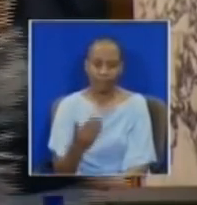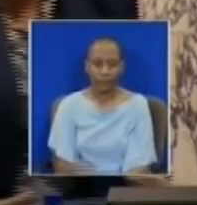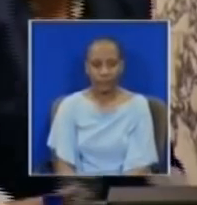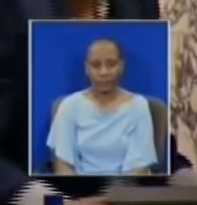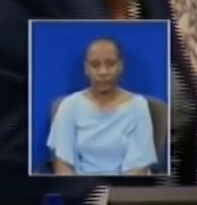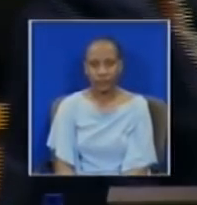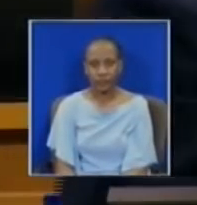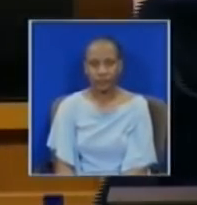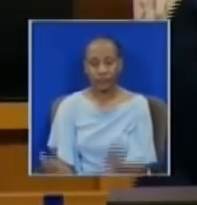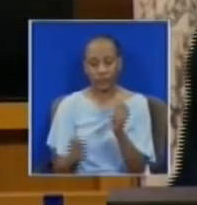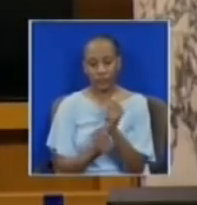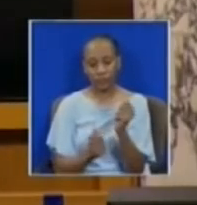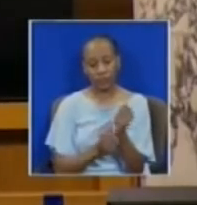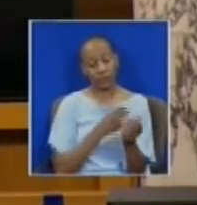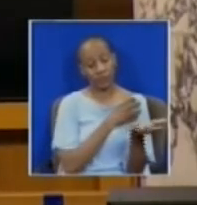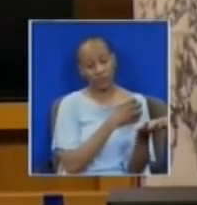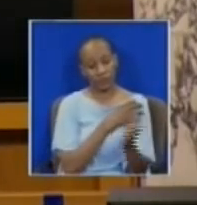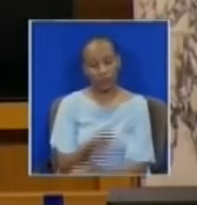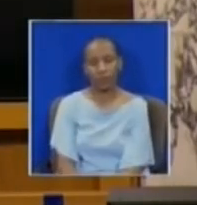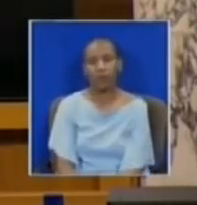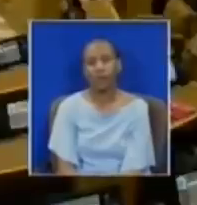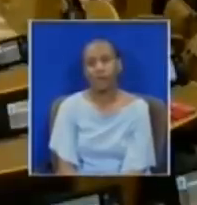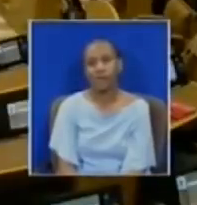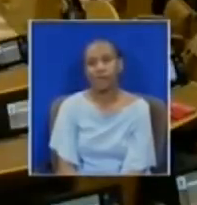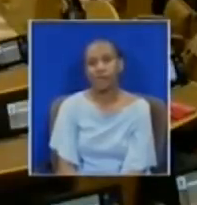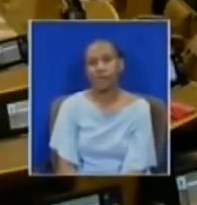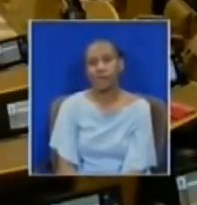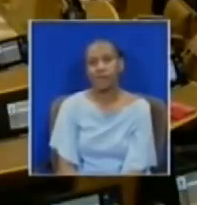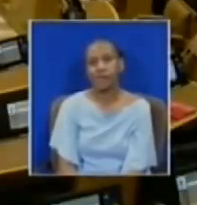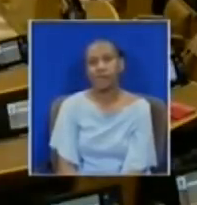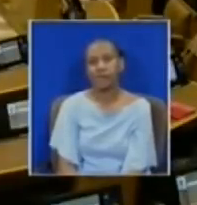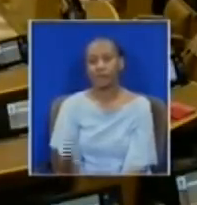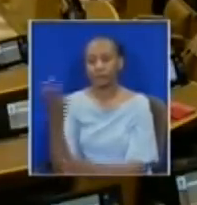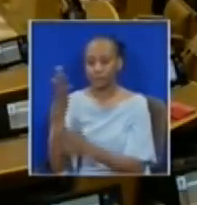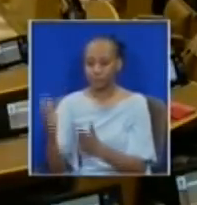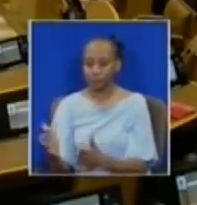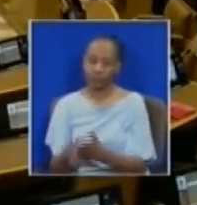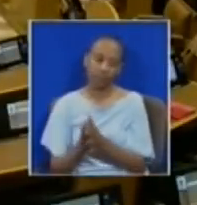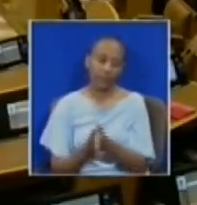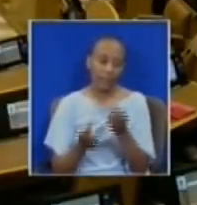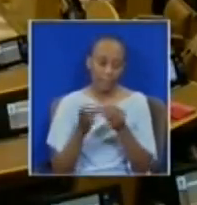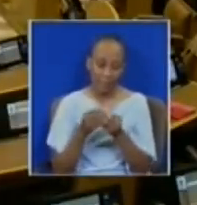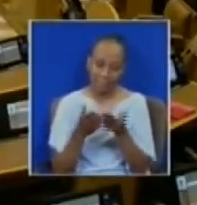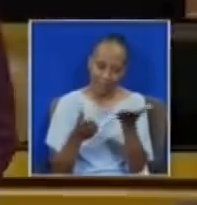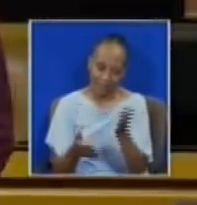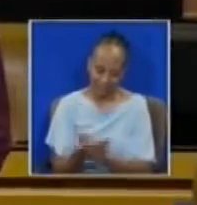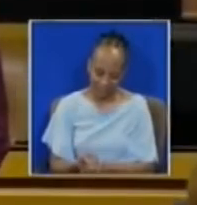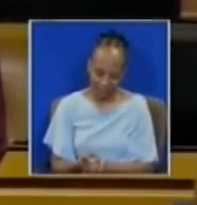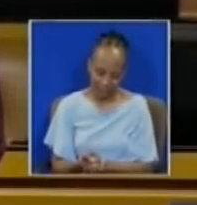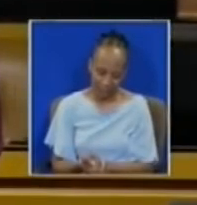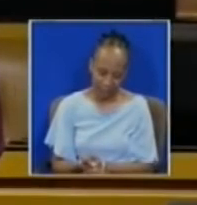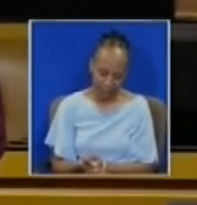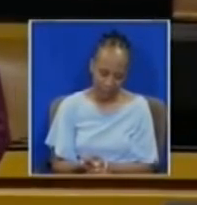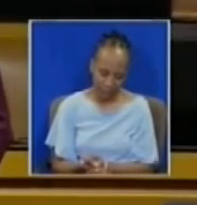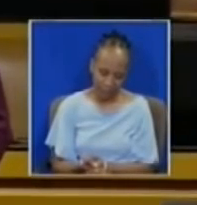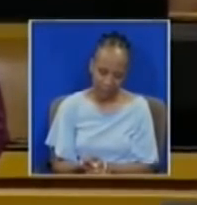excuse not to answer those questions. But it just shows an absolute contempt for the democratic process. So the Democratic Alliance has been